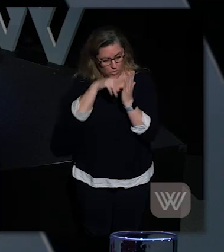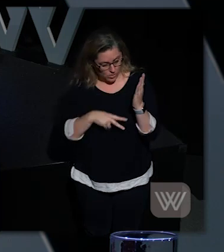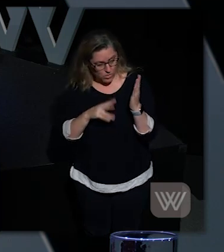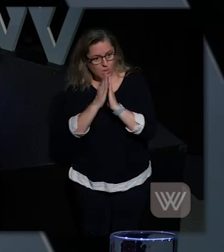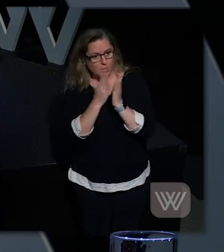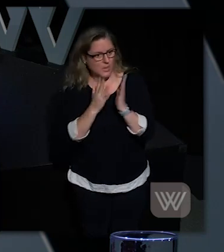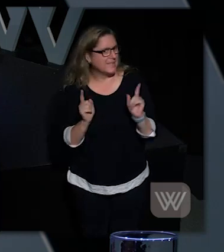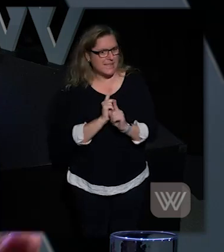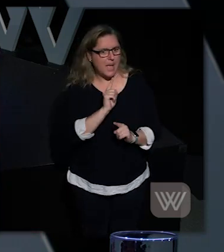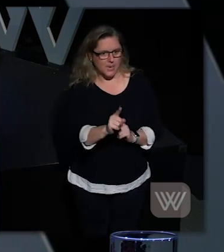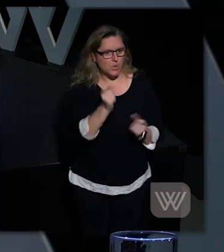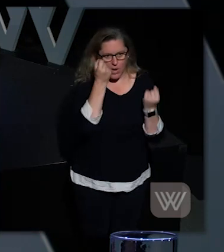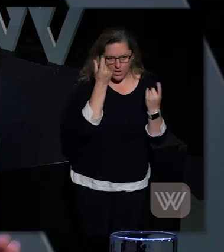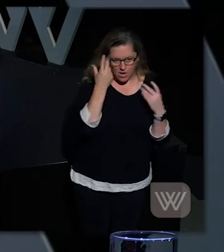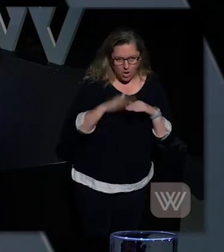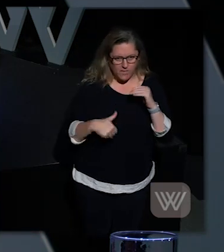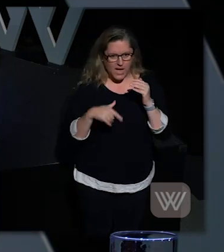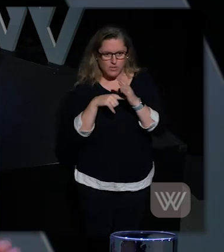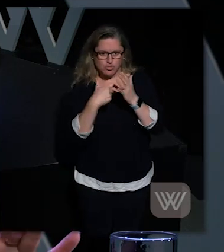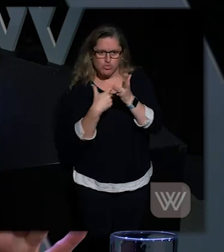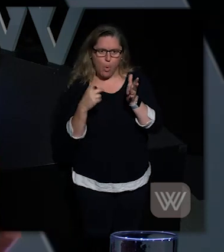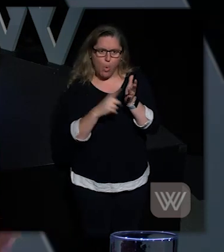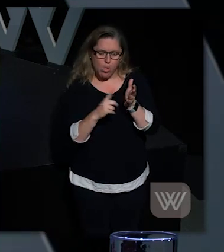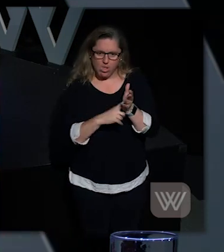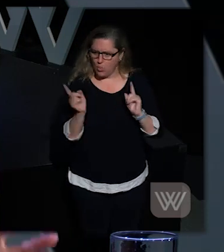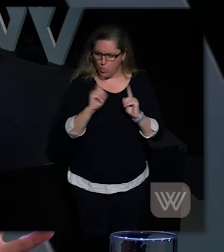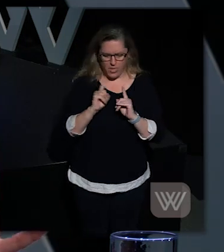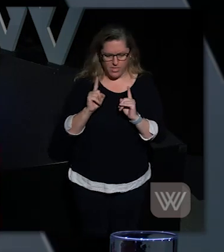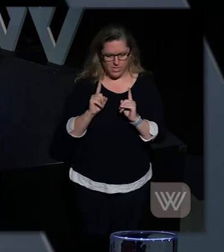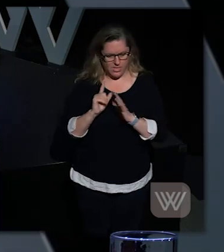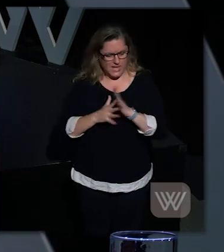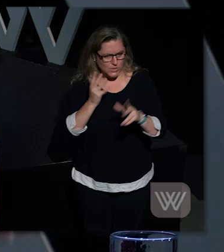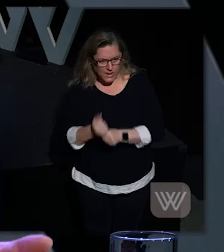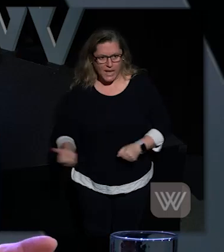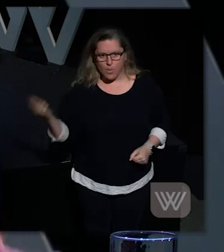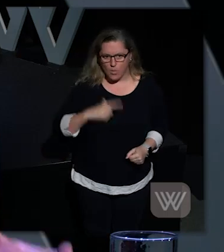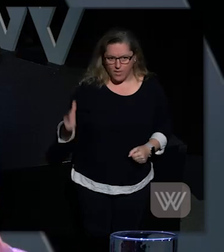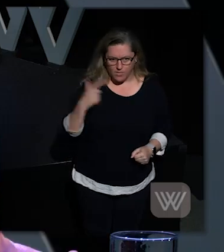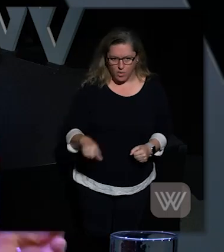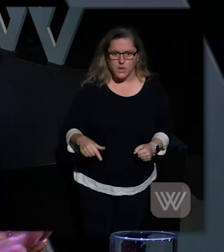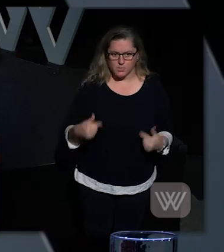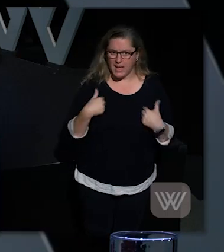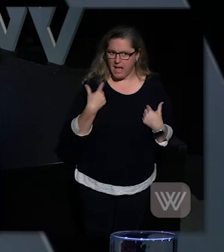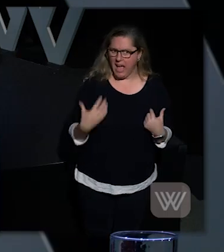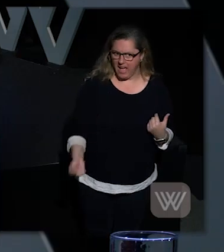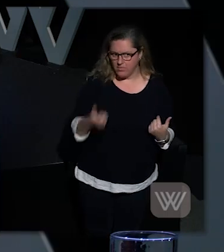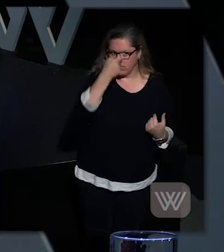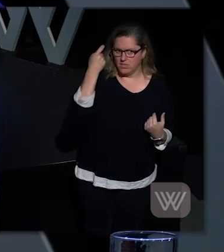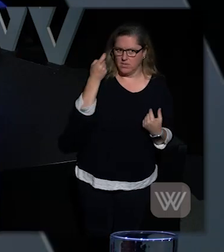is and you get a real sense of who the trolls are and why they're doing what they're doing is because of that, but I paid a price for that.